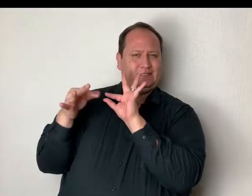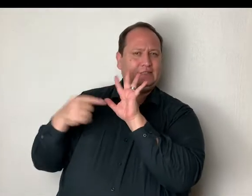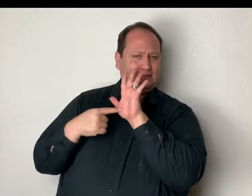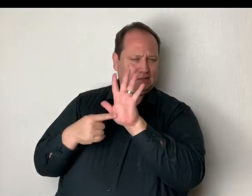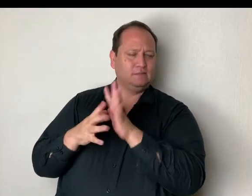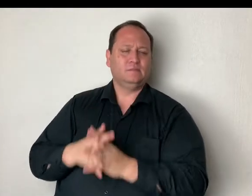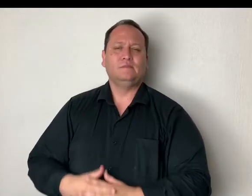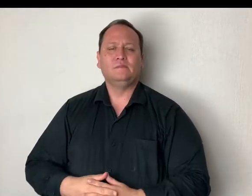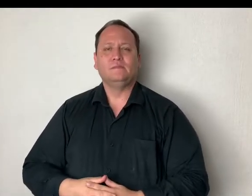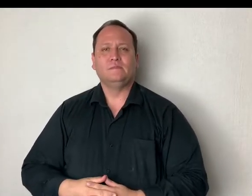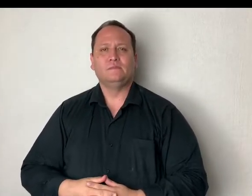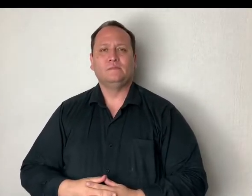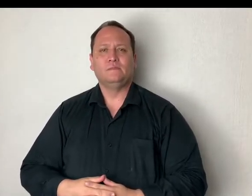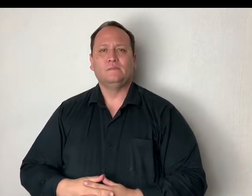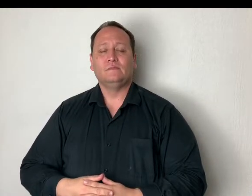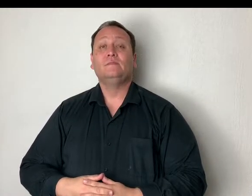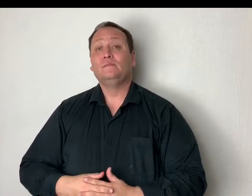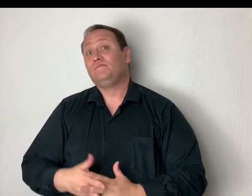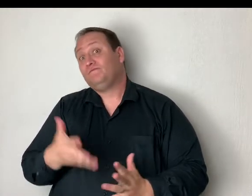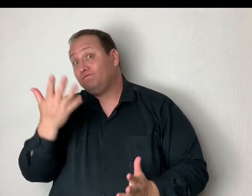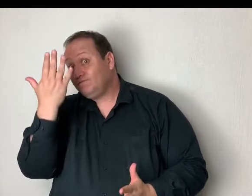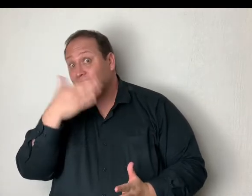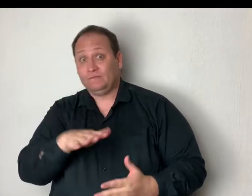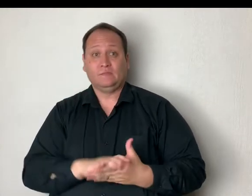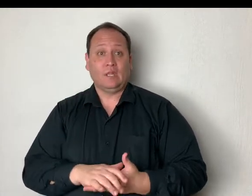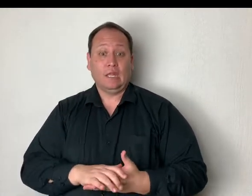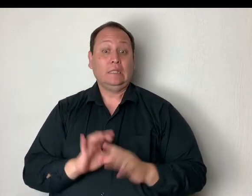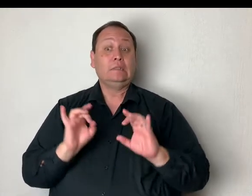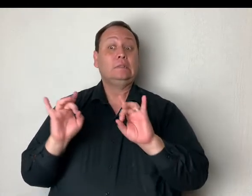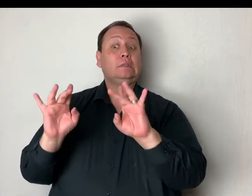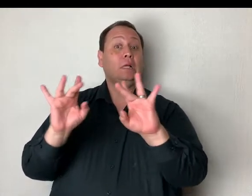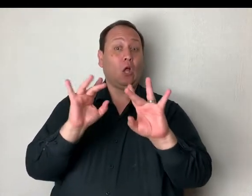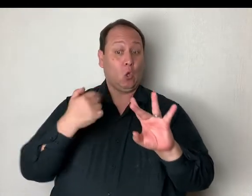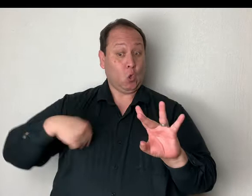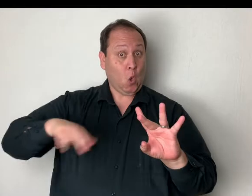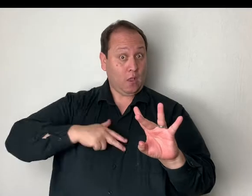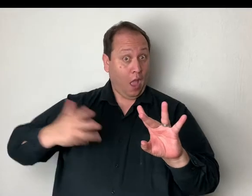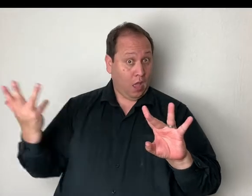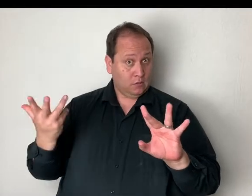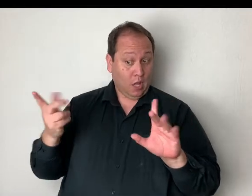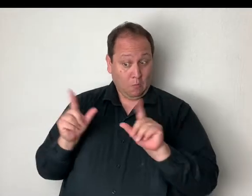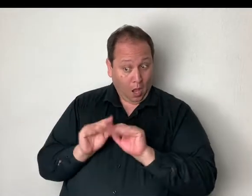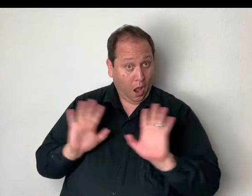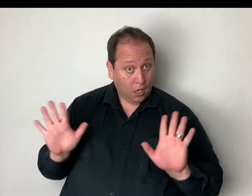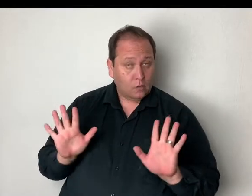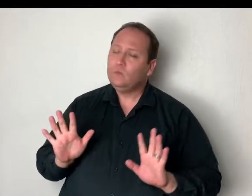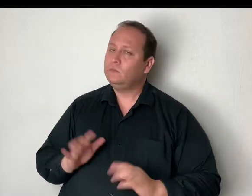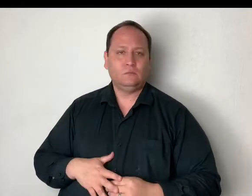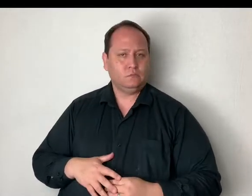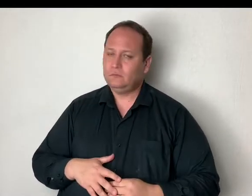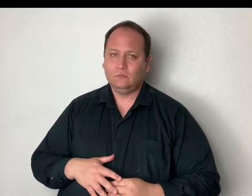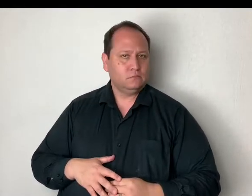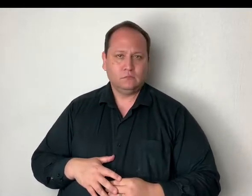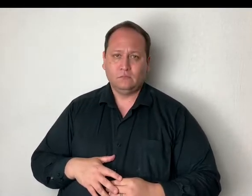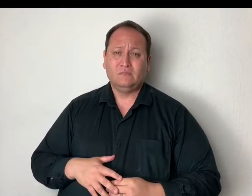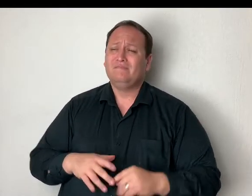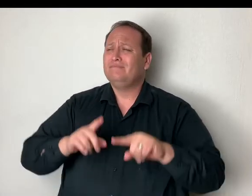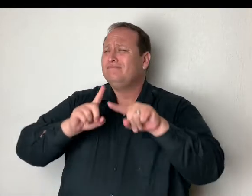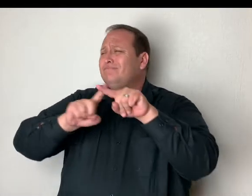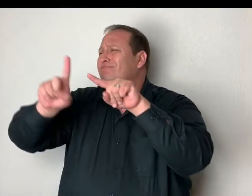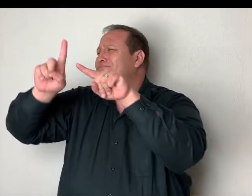And this is not just going to be us doing this project. This is going to be a variety of people,